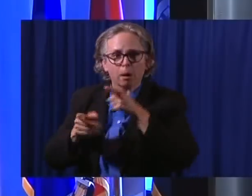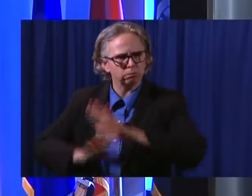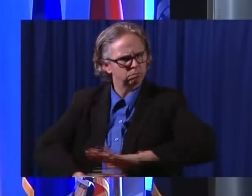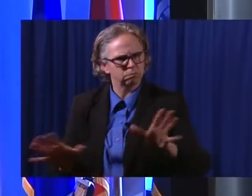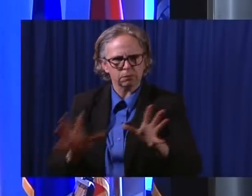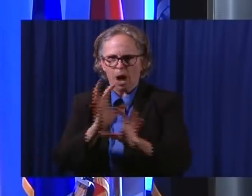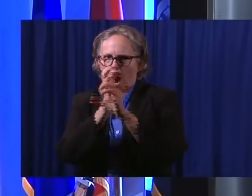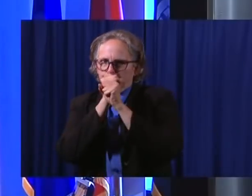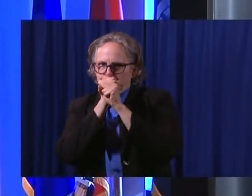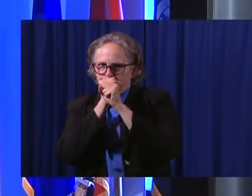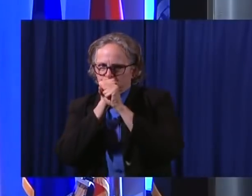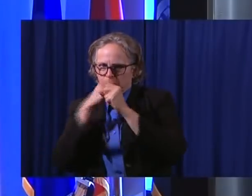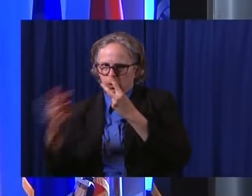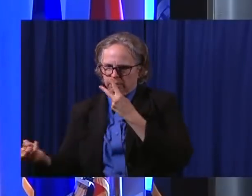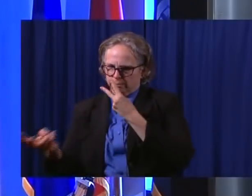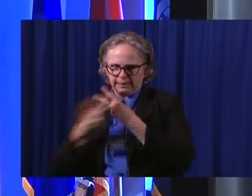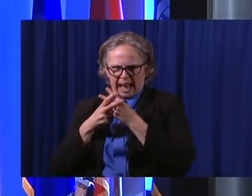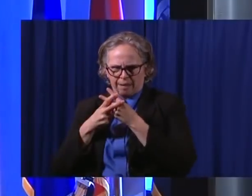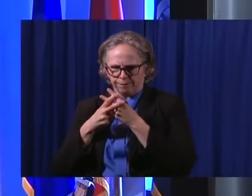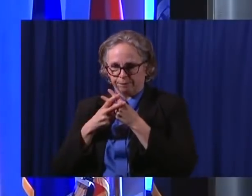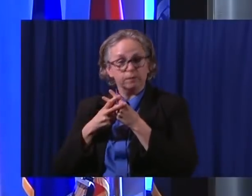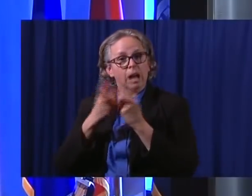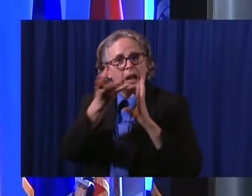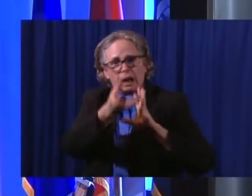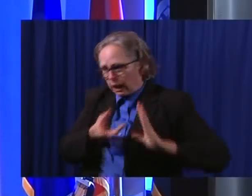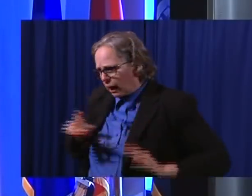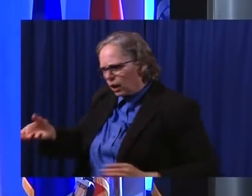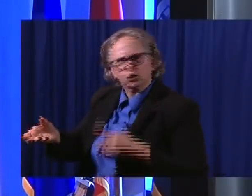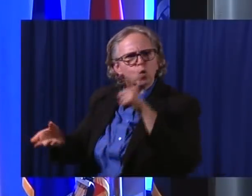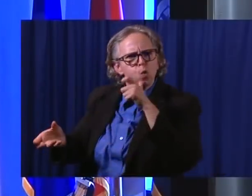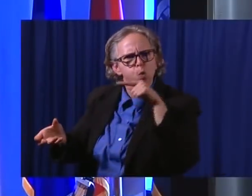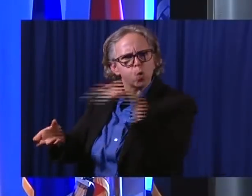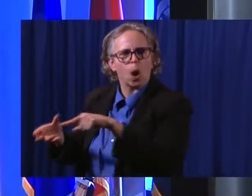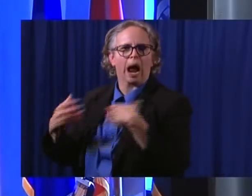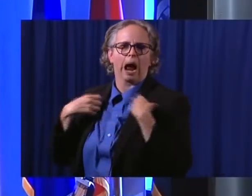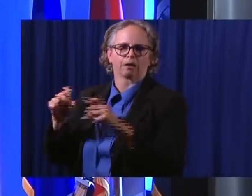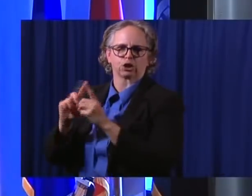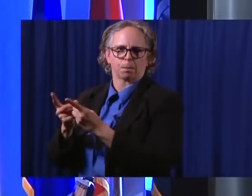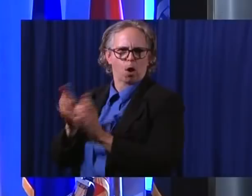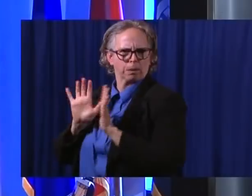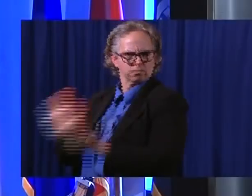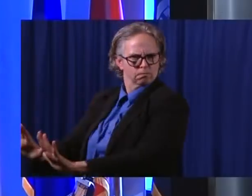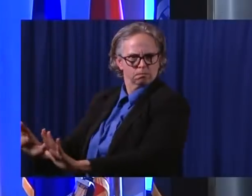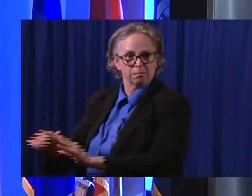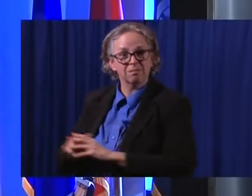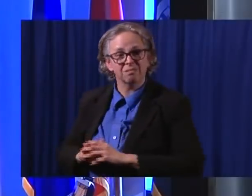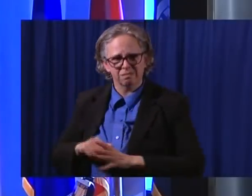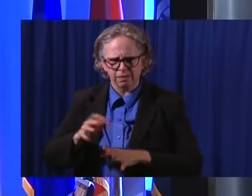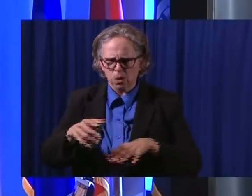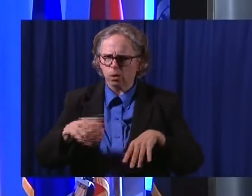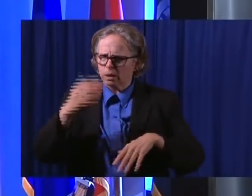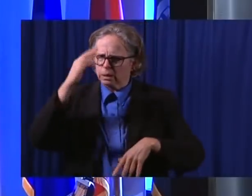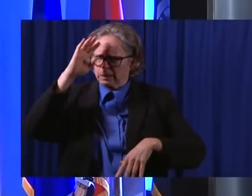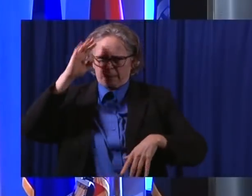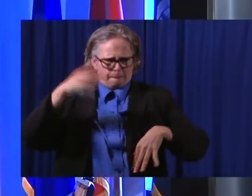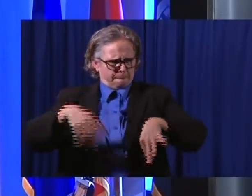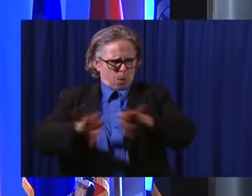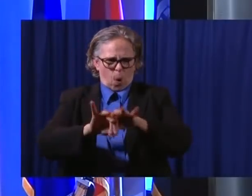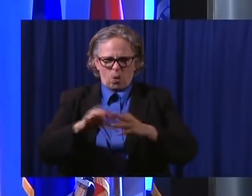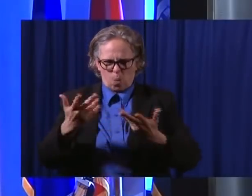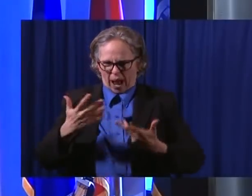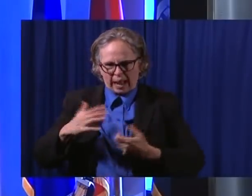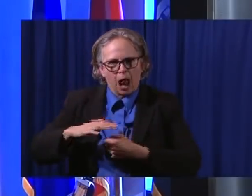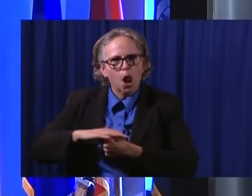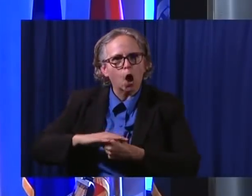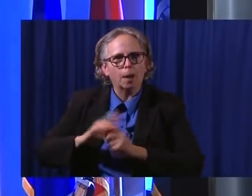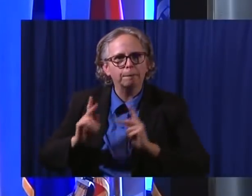local health department has a lead here. We're here to support them. This response is local. We're here to support the local response, and we do the